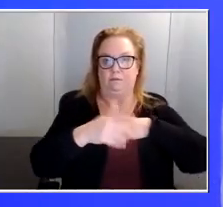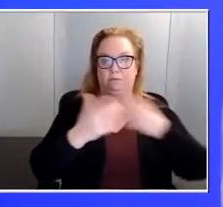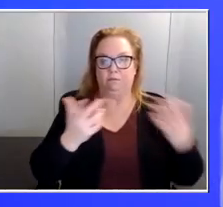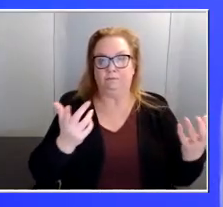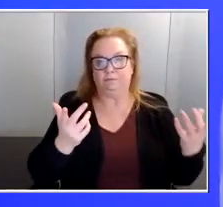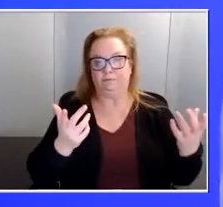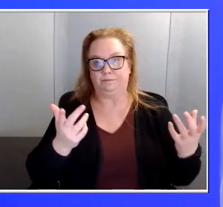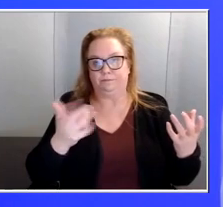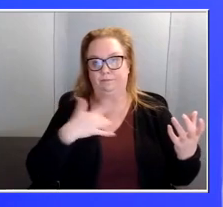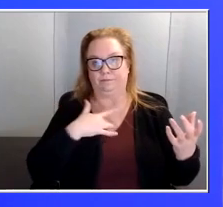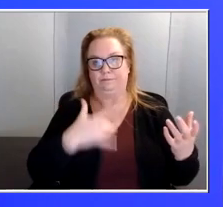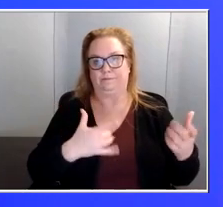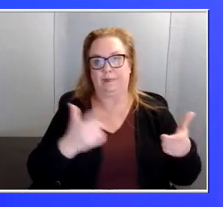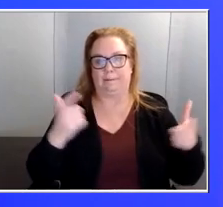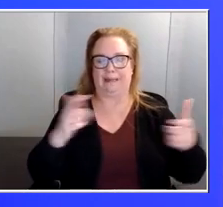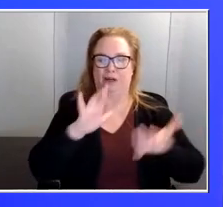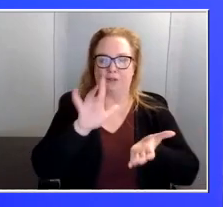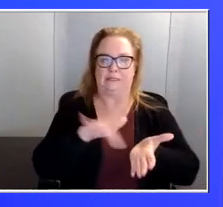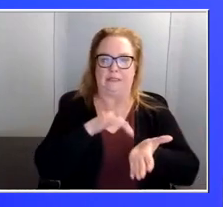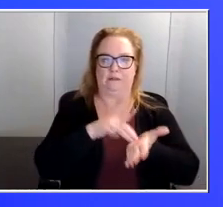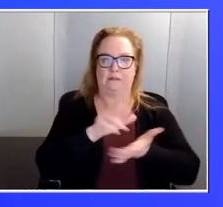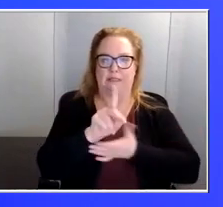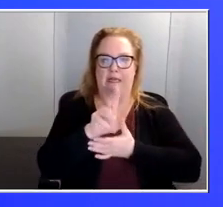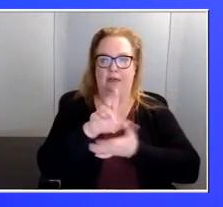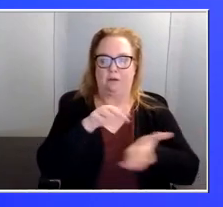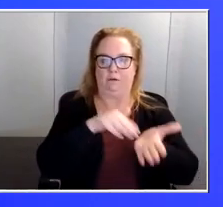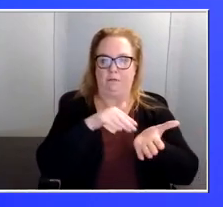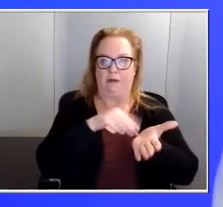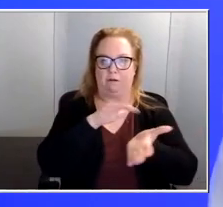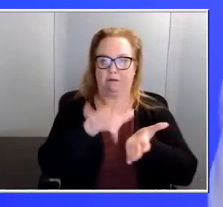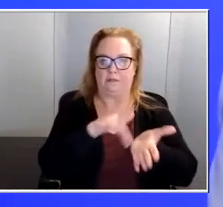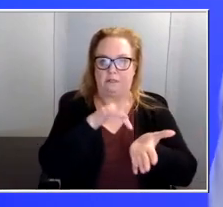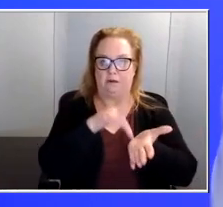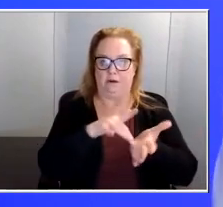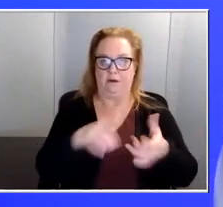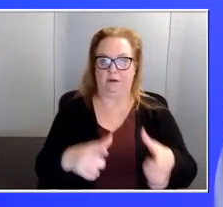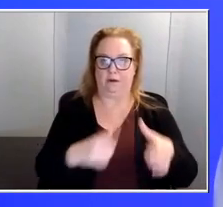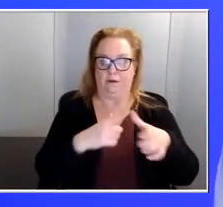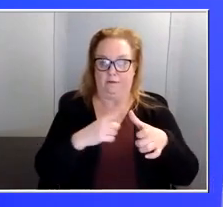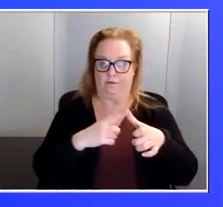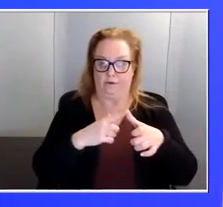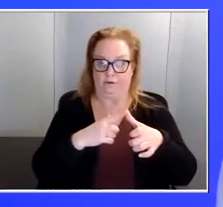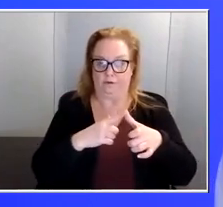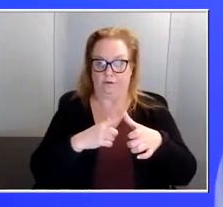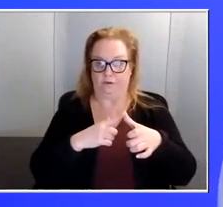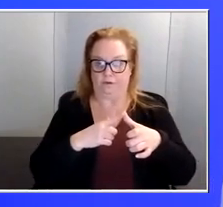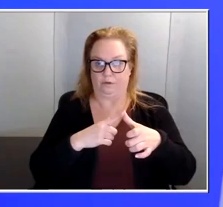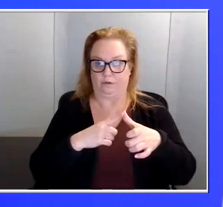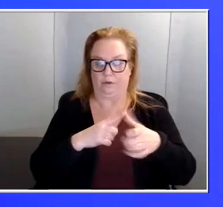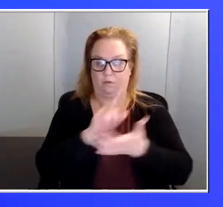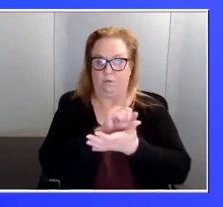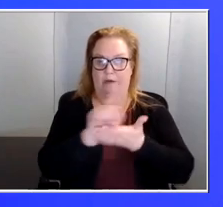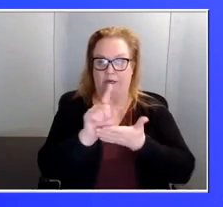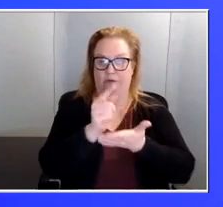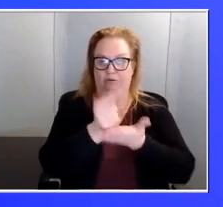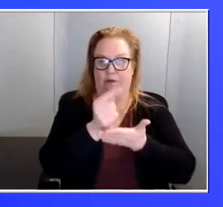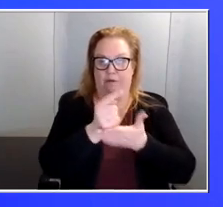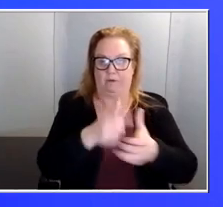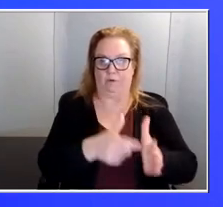in bigger centers like KU Medical Center, because the first first week of treatment, it